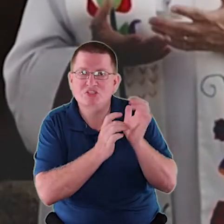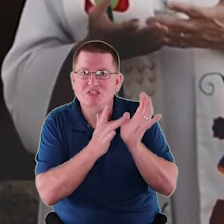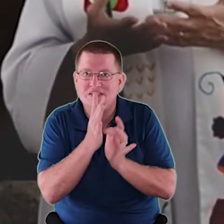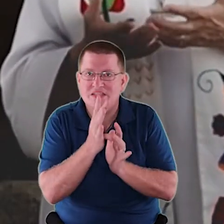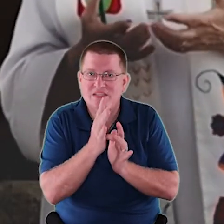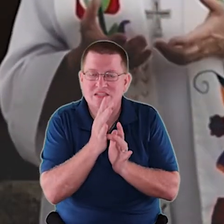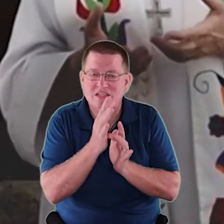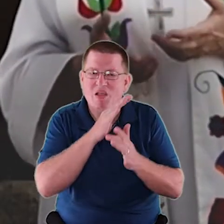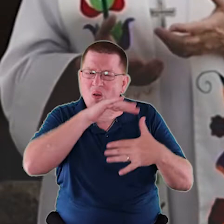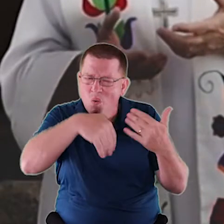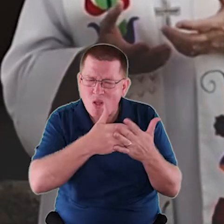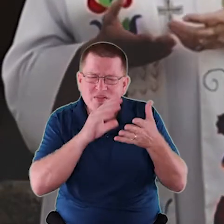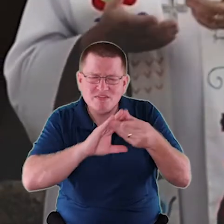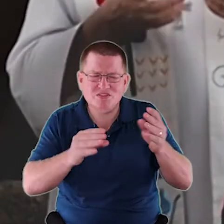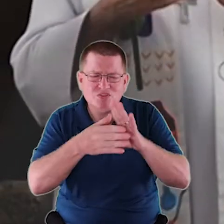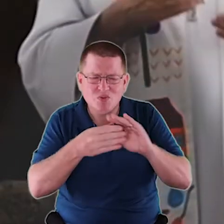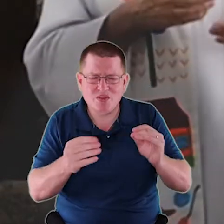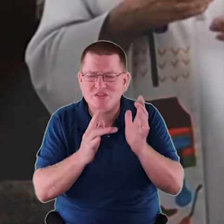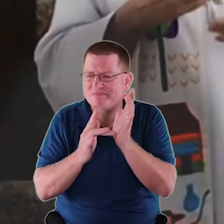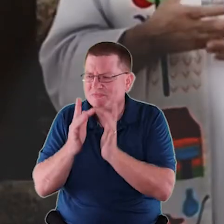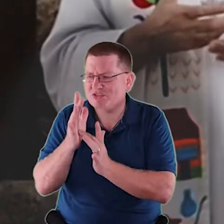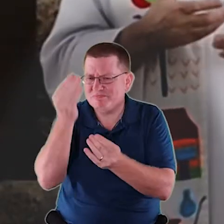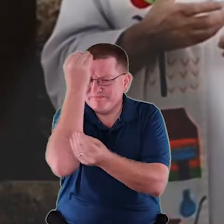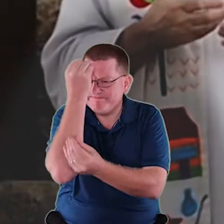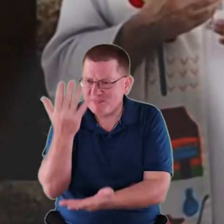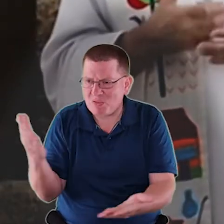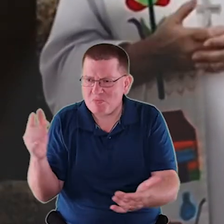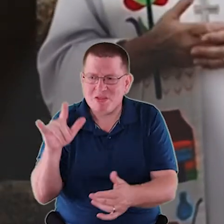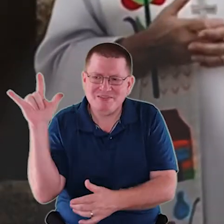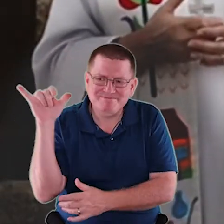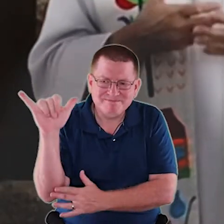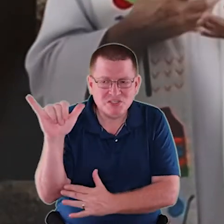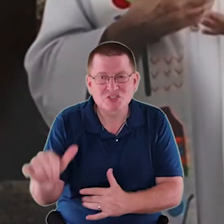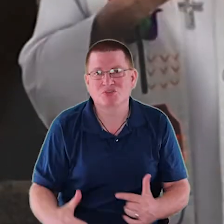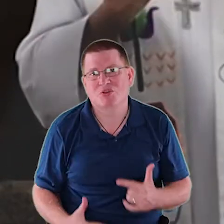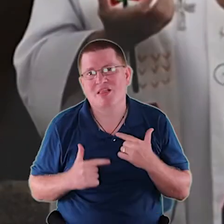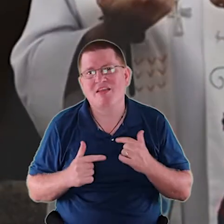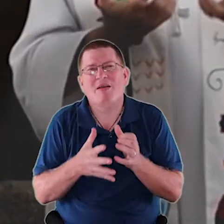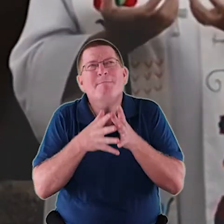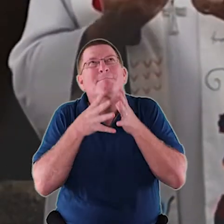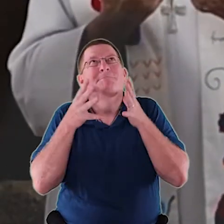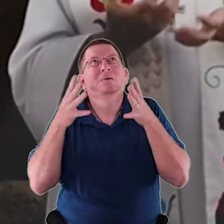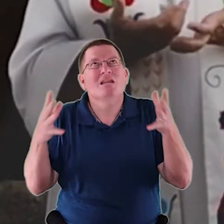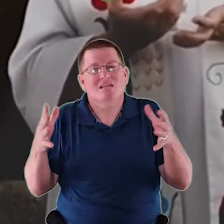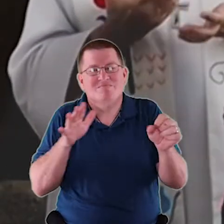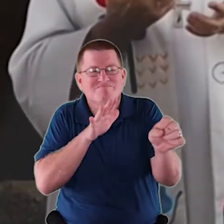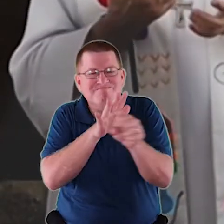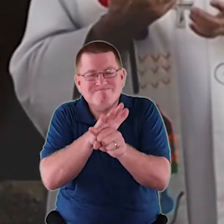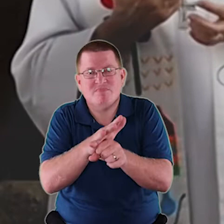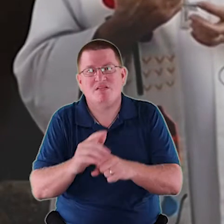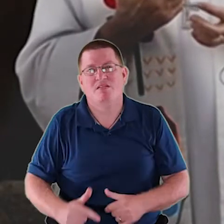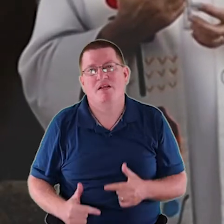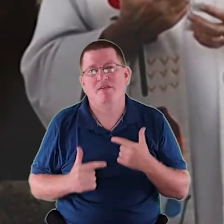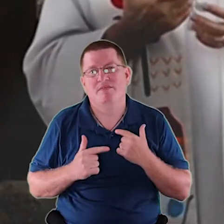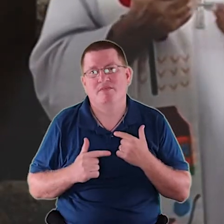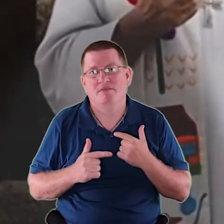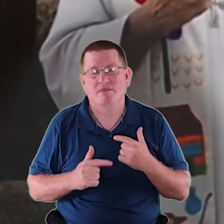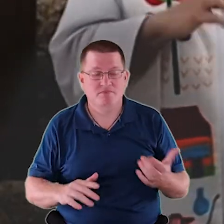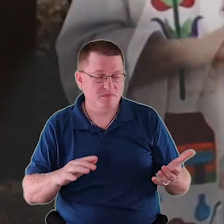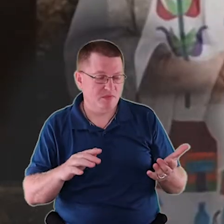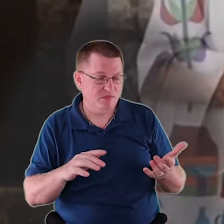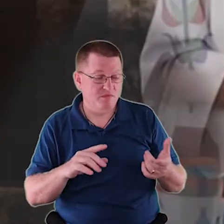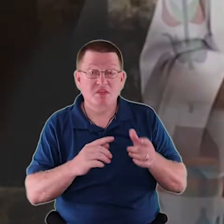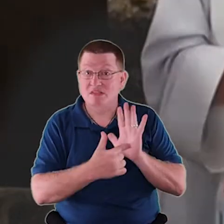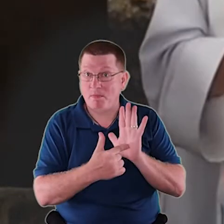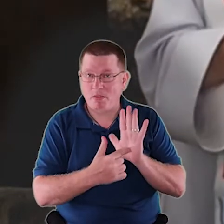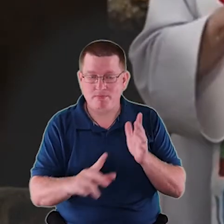of them, one way or another, he talked to them about eternal life, abundant life. At